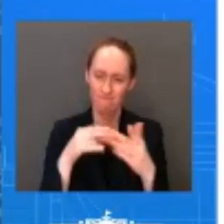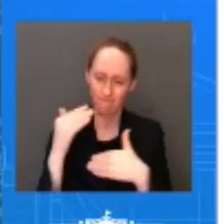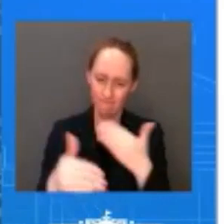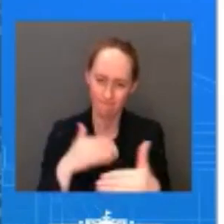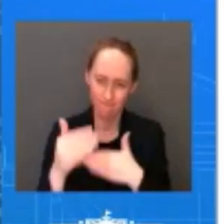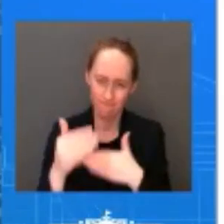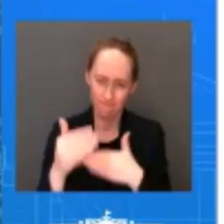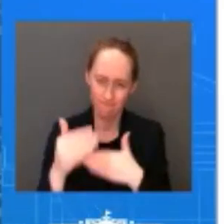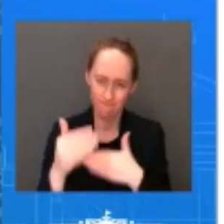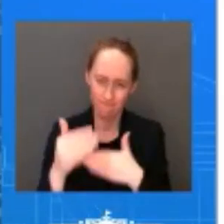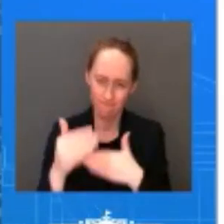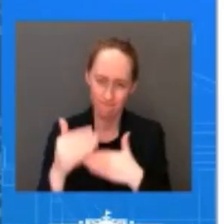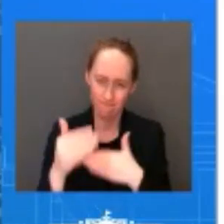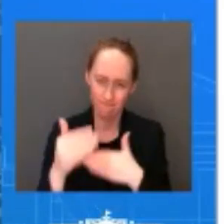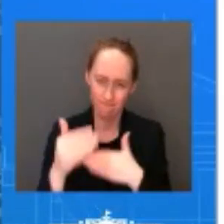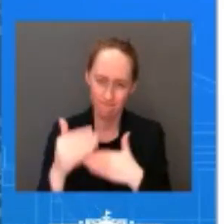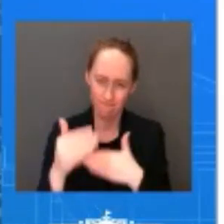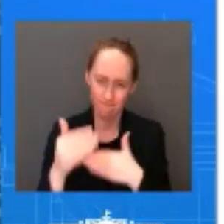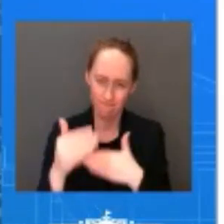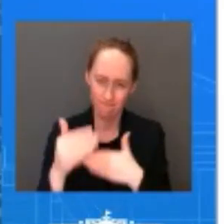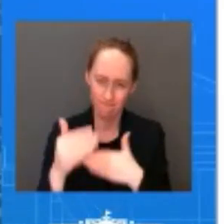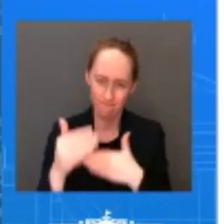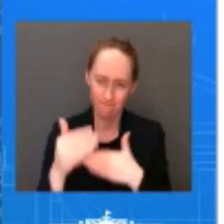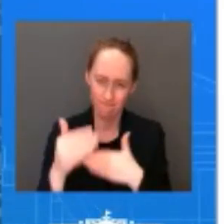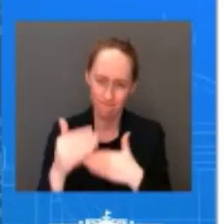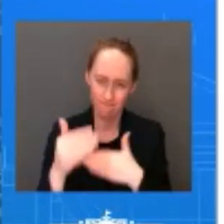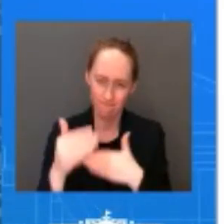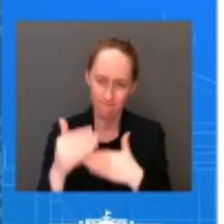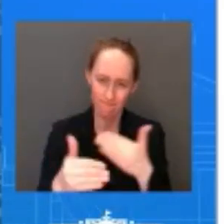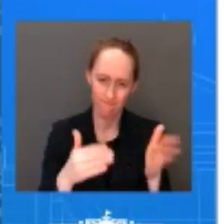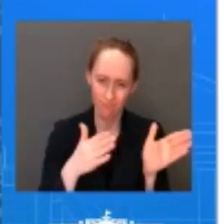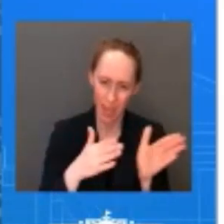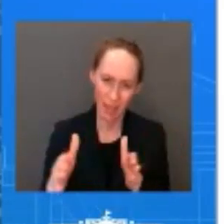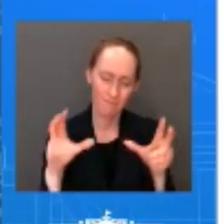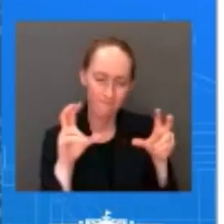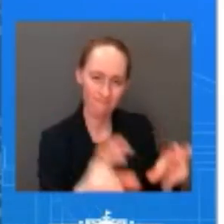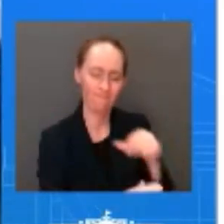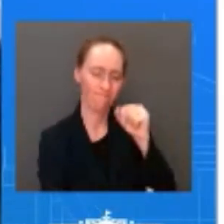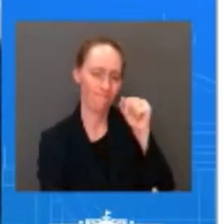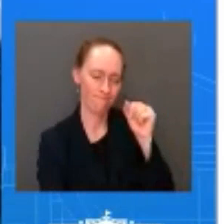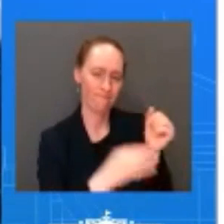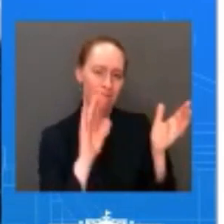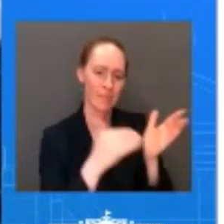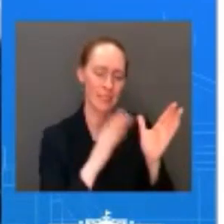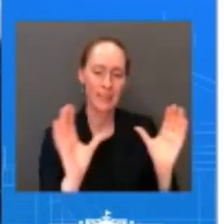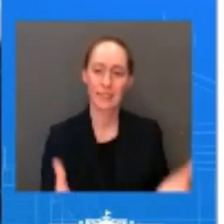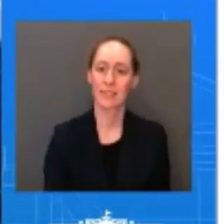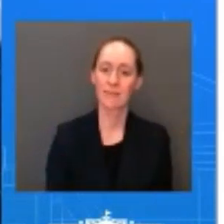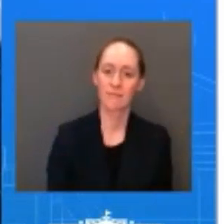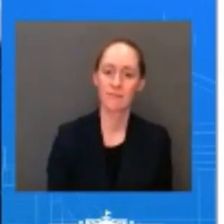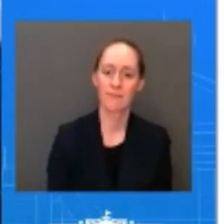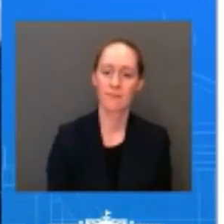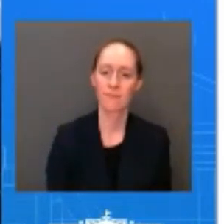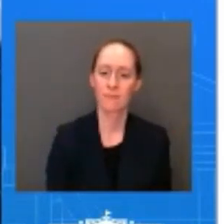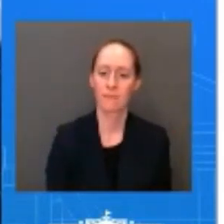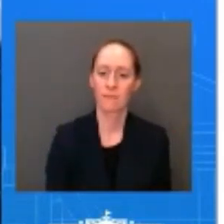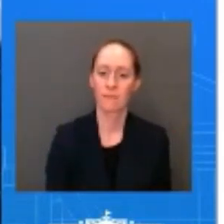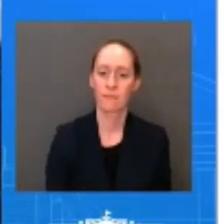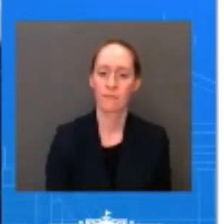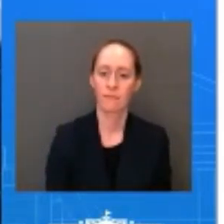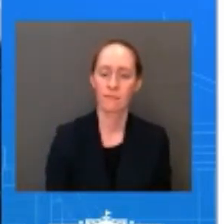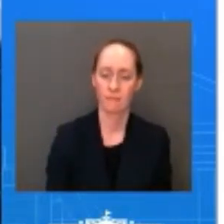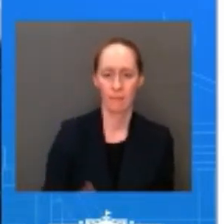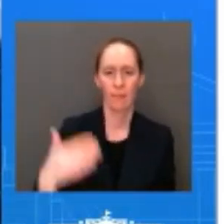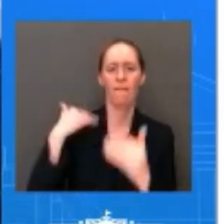Oh, I hate that. I hate that phrase. She says that so much. I hate that phrase. The House Oversight Committee chairman says this document situation has all the makings of